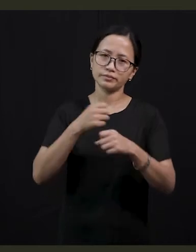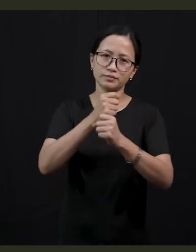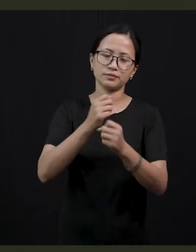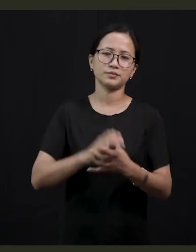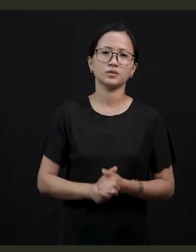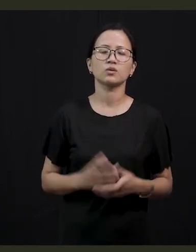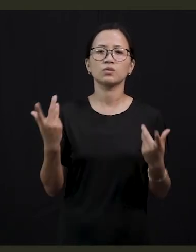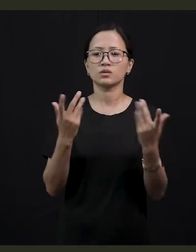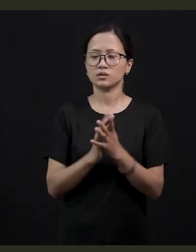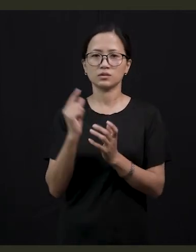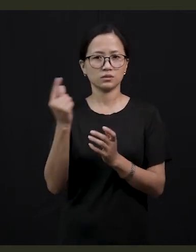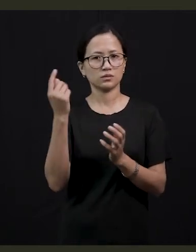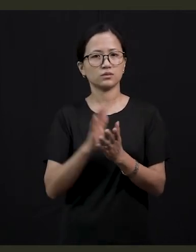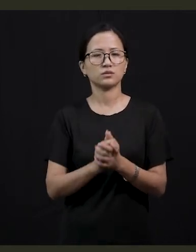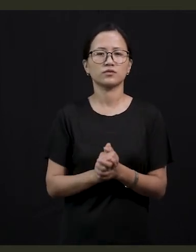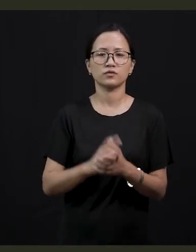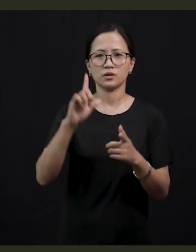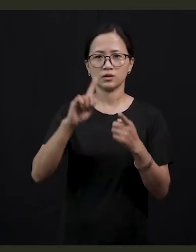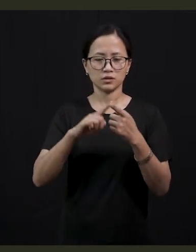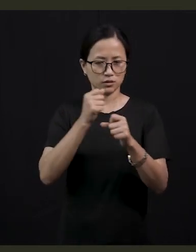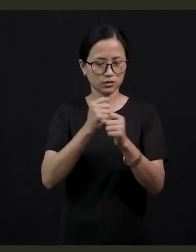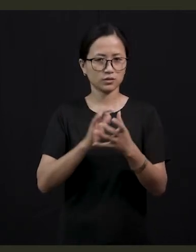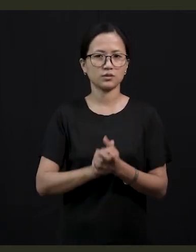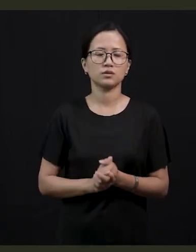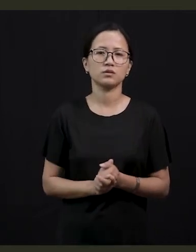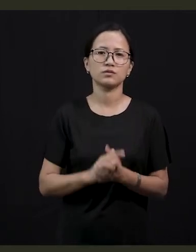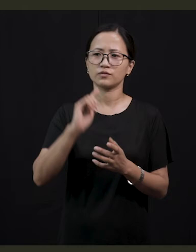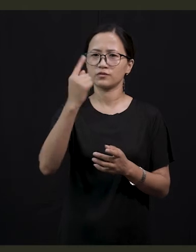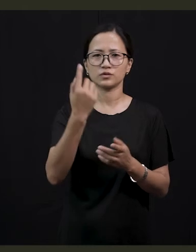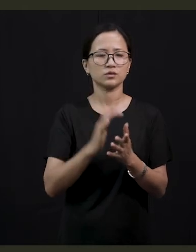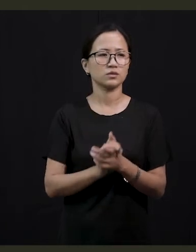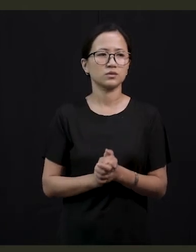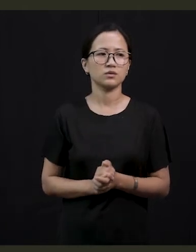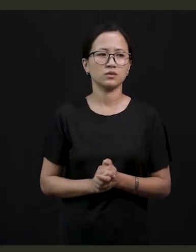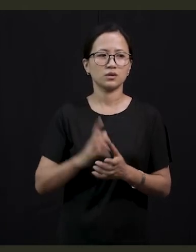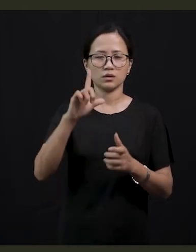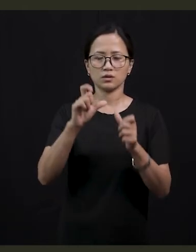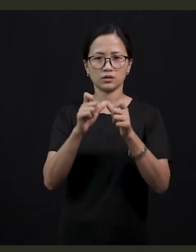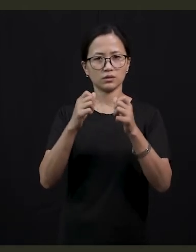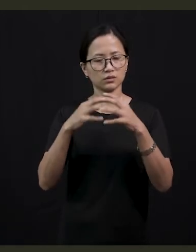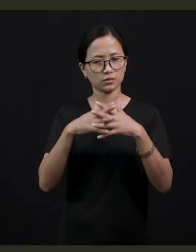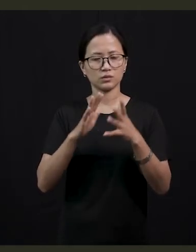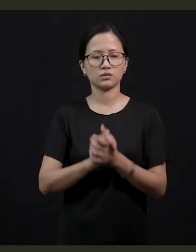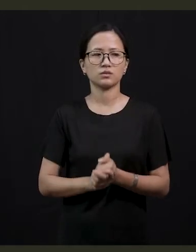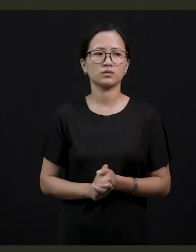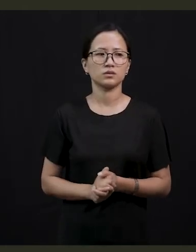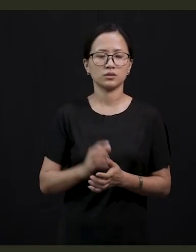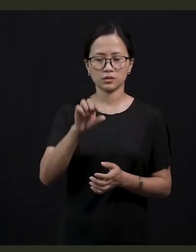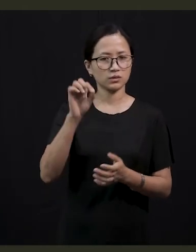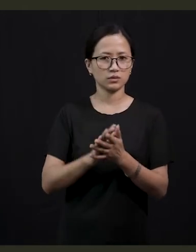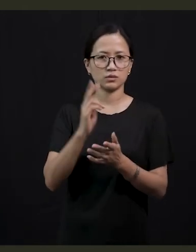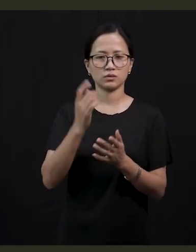Now, what are the functions of the state legislature? The first thing is that they are making laws. So there are 3 kinds of